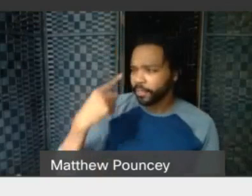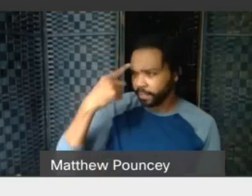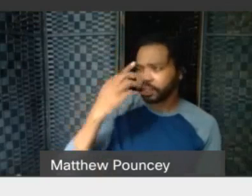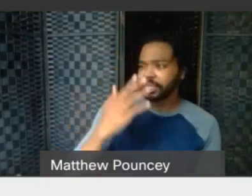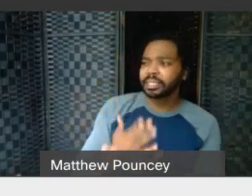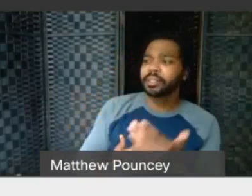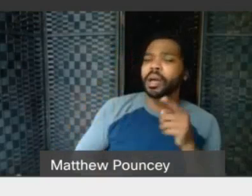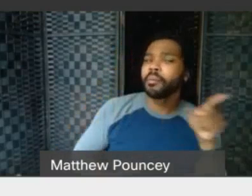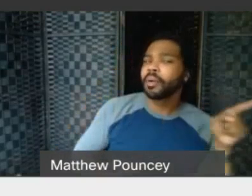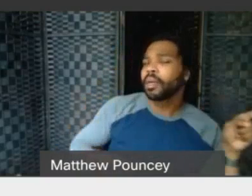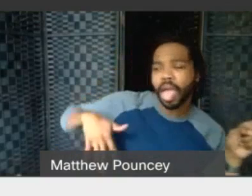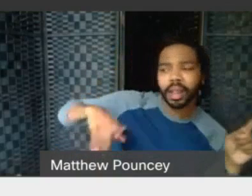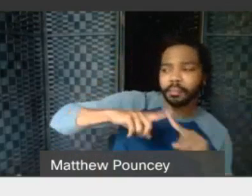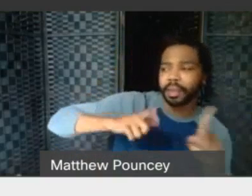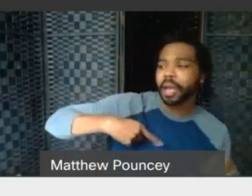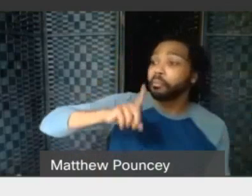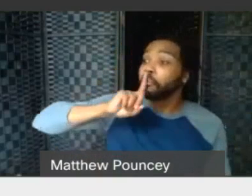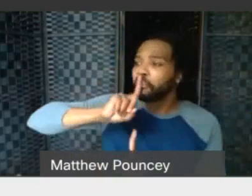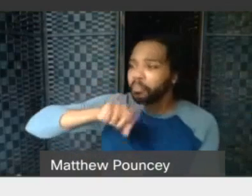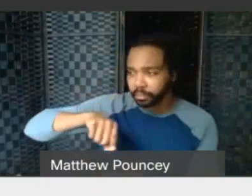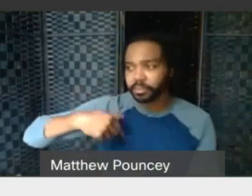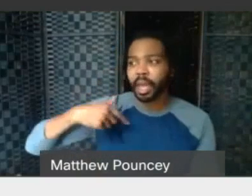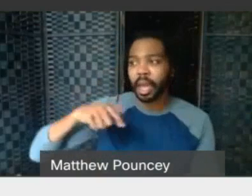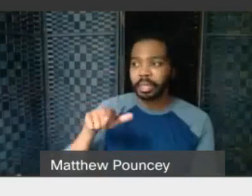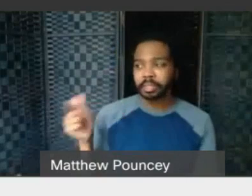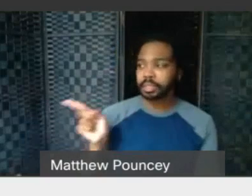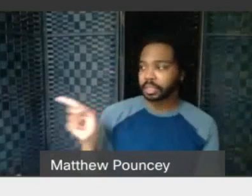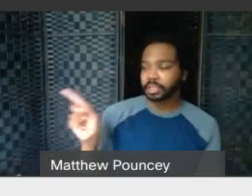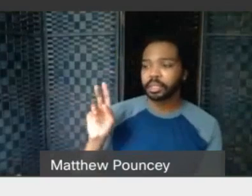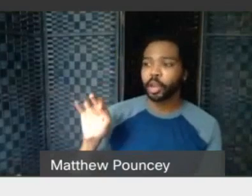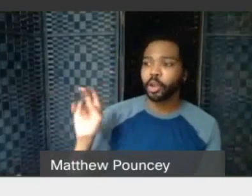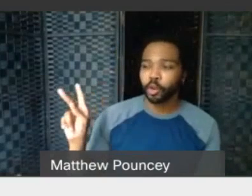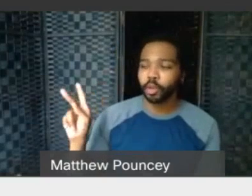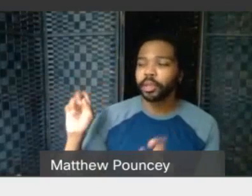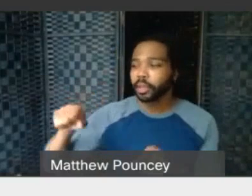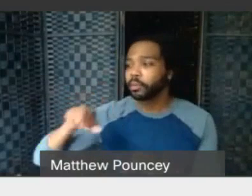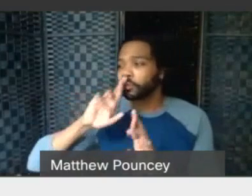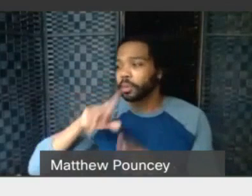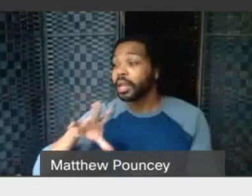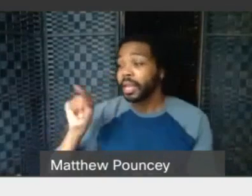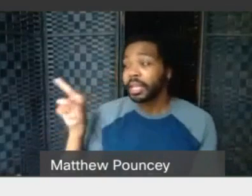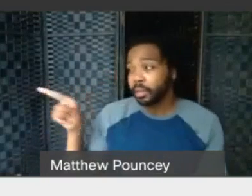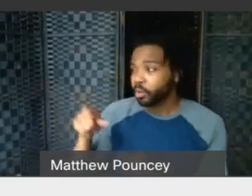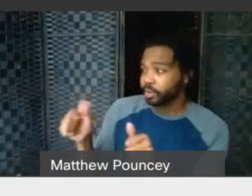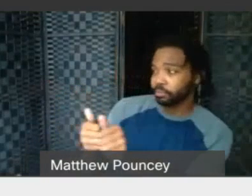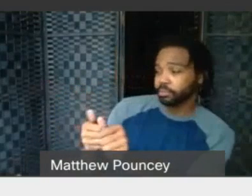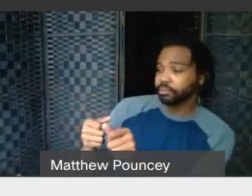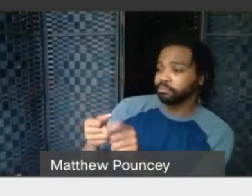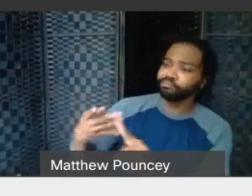defer to Kirk on that and the steps that are being taken with those providers that are not reporting.